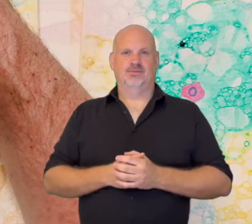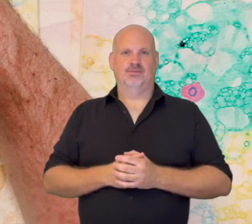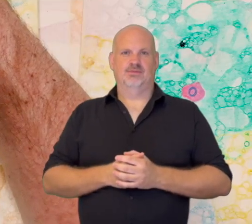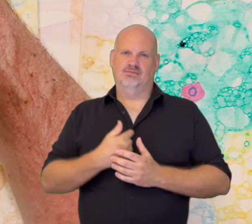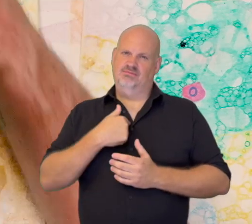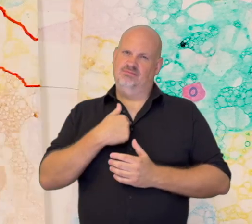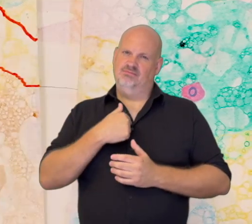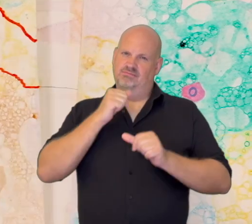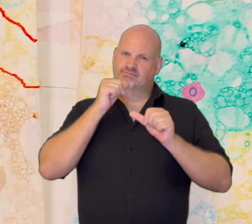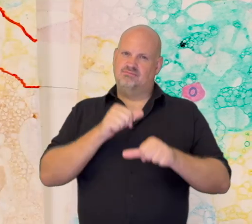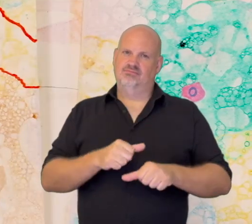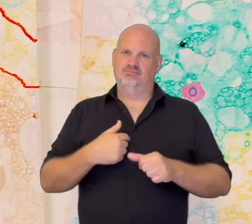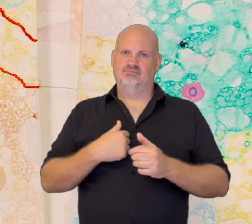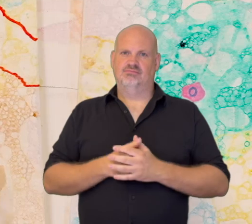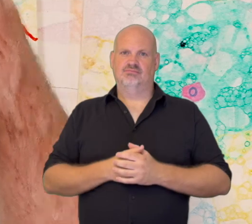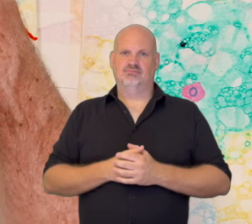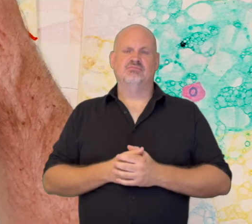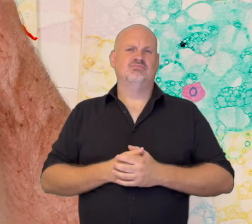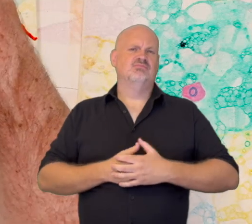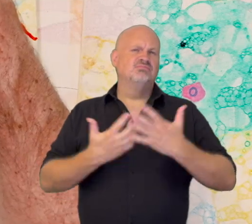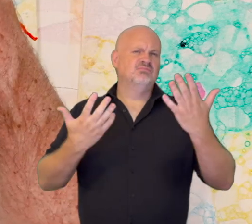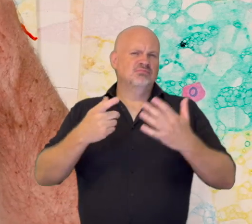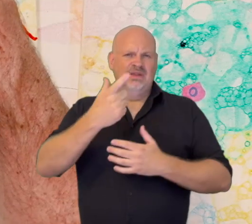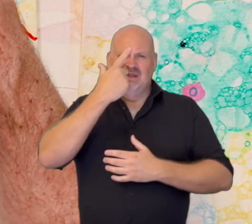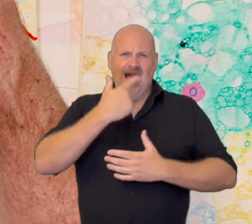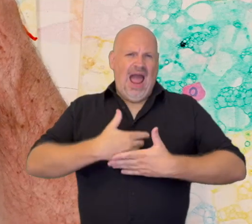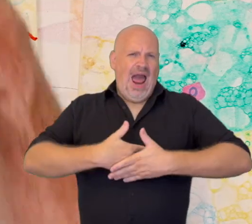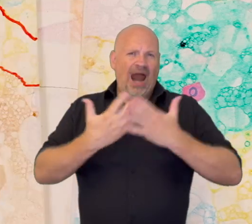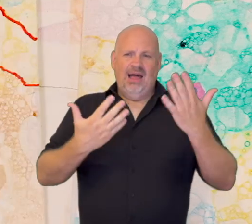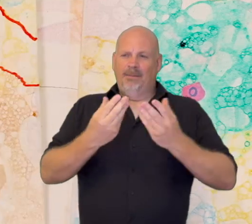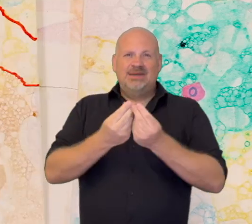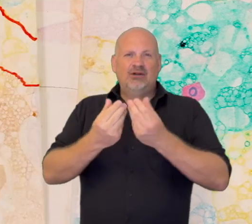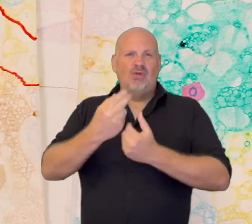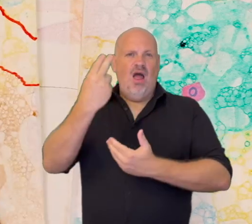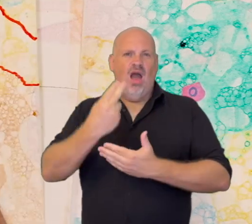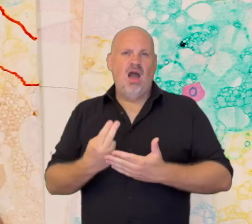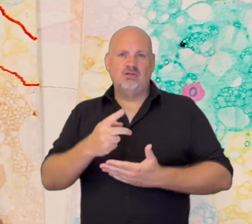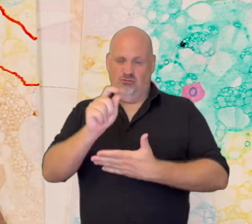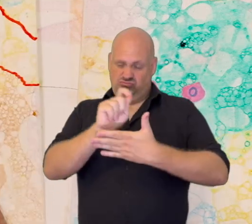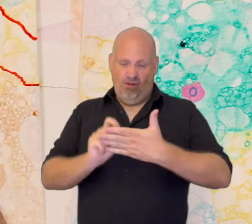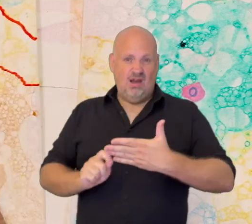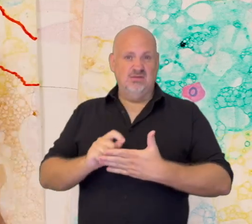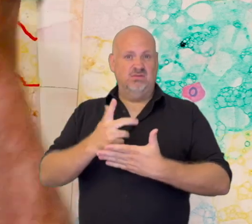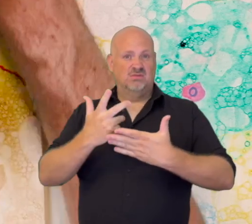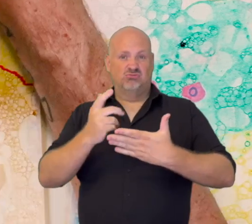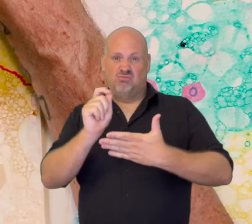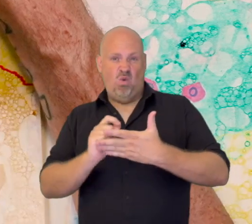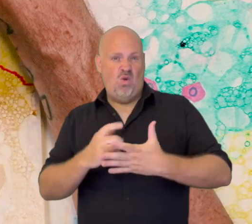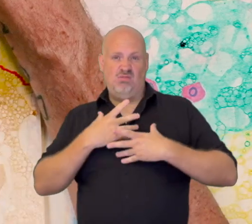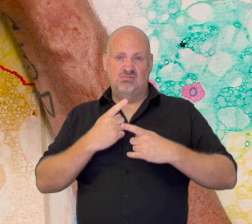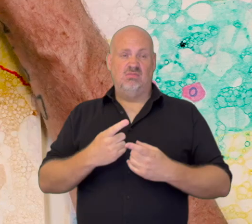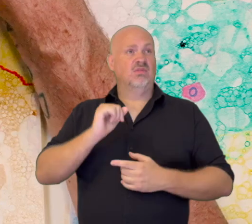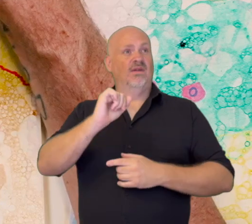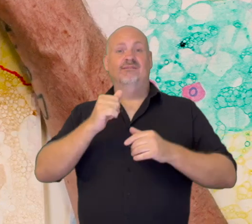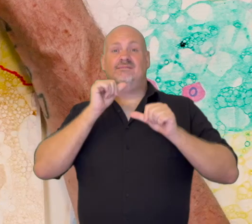favourite. And of course you can use any kind of art material to write what you'd like, to draw what you'd like. It might be